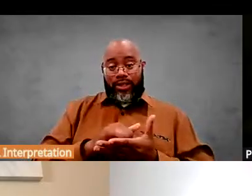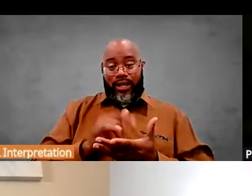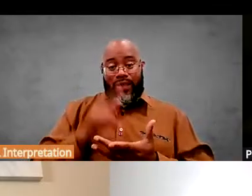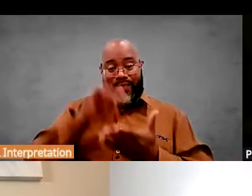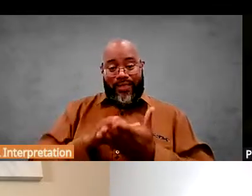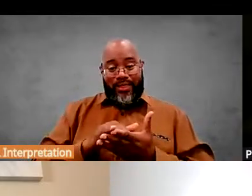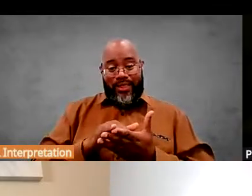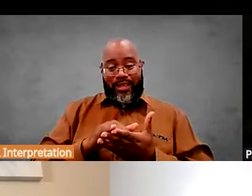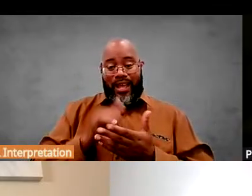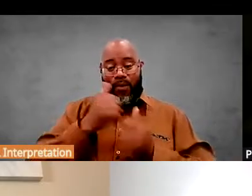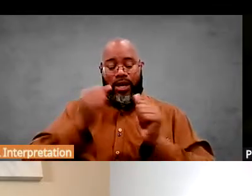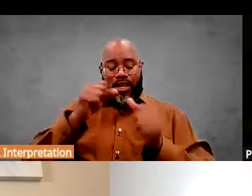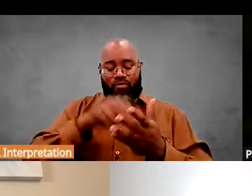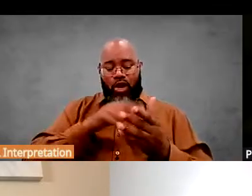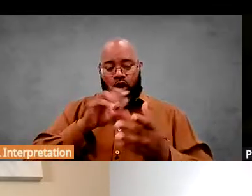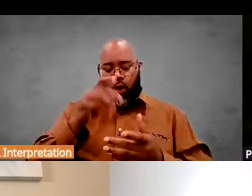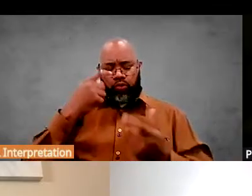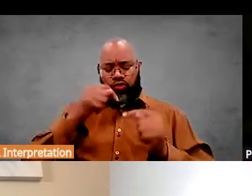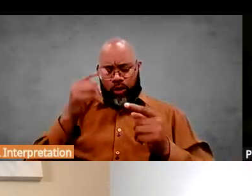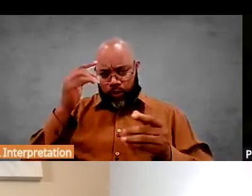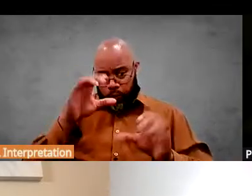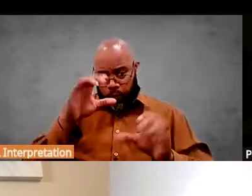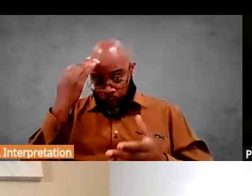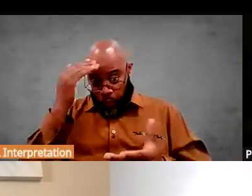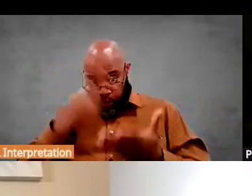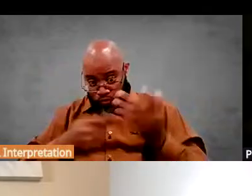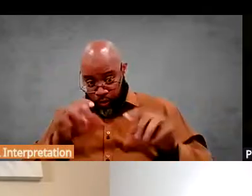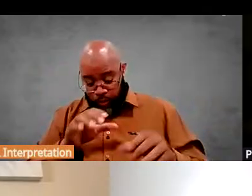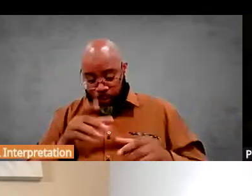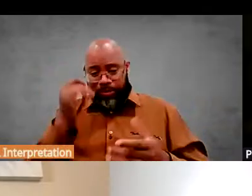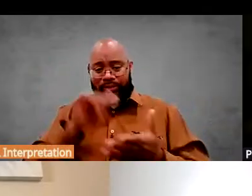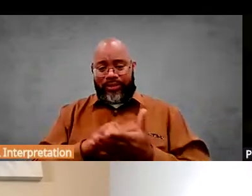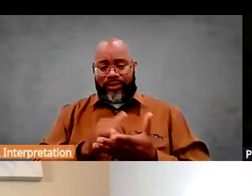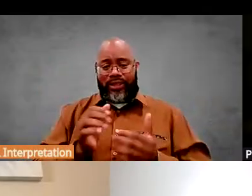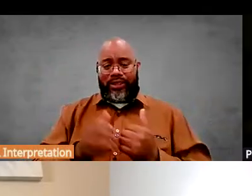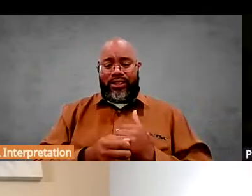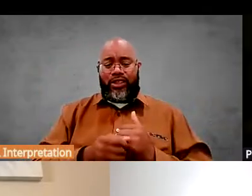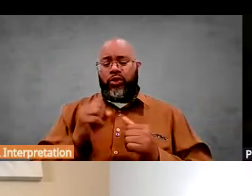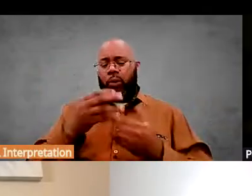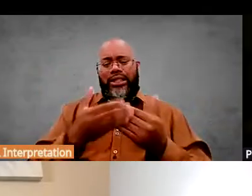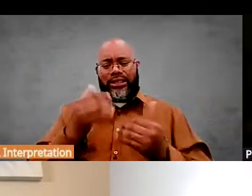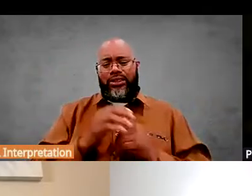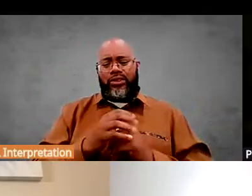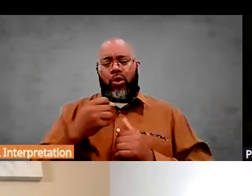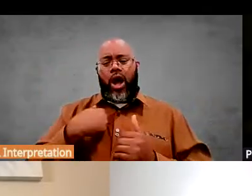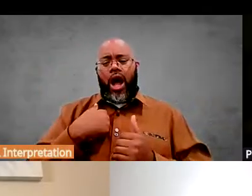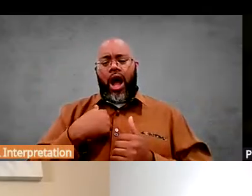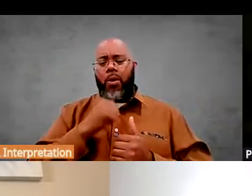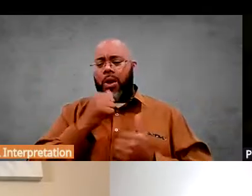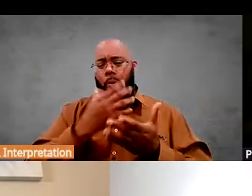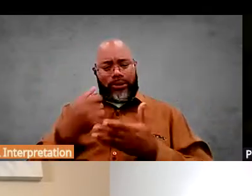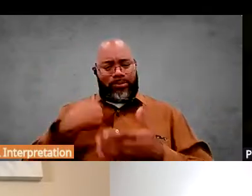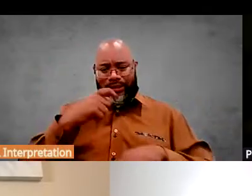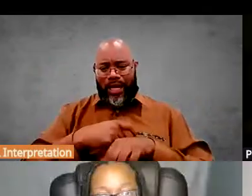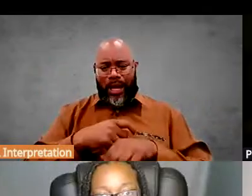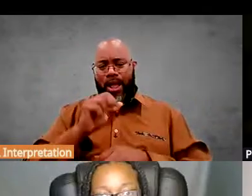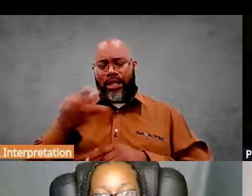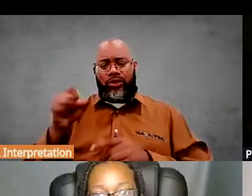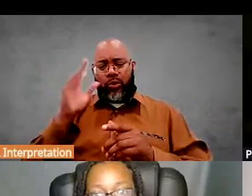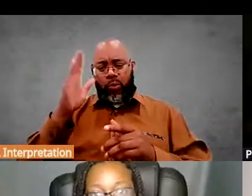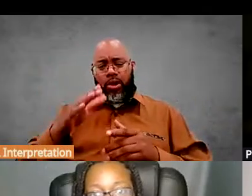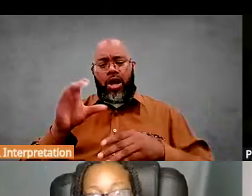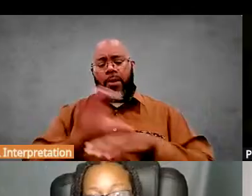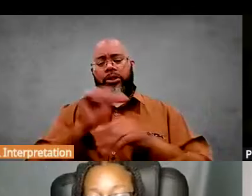can read code if you know what you're trying to do in the first place, because it's so easy. So I would not waste my time unless you're going to computer